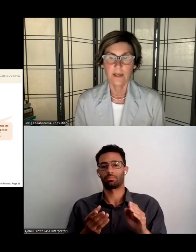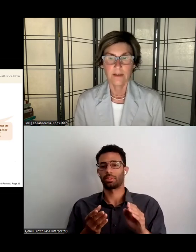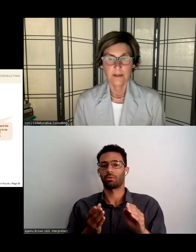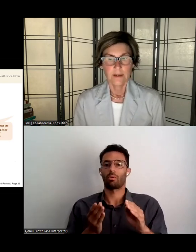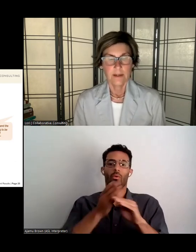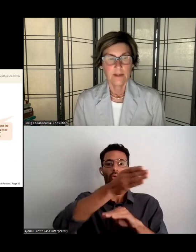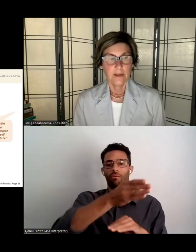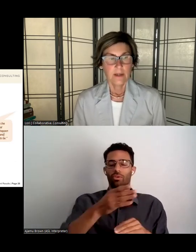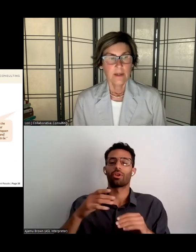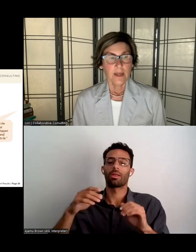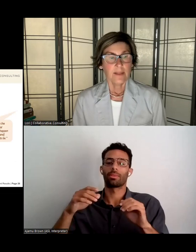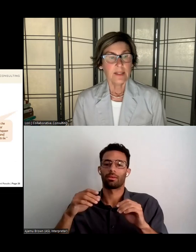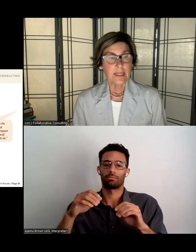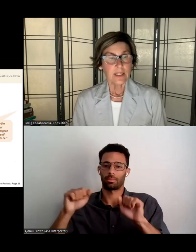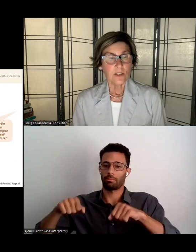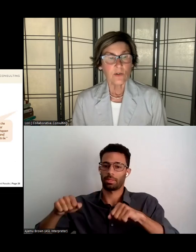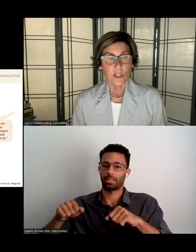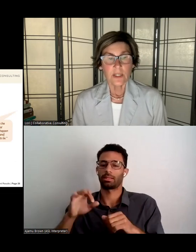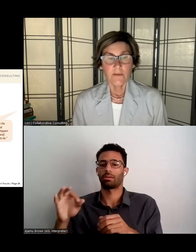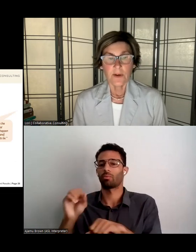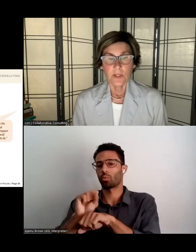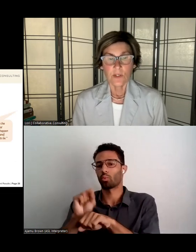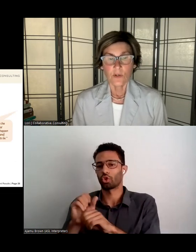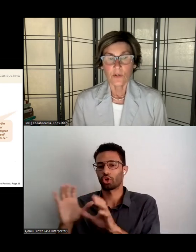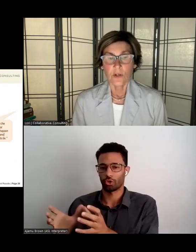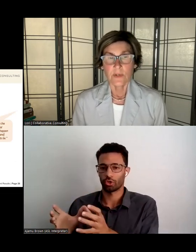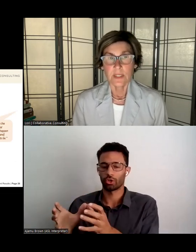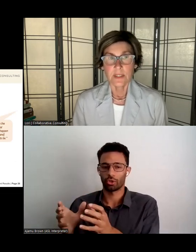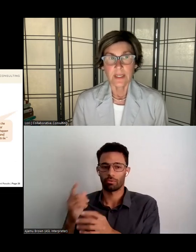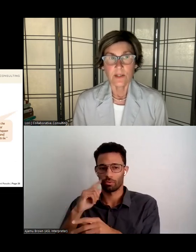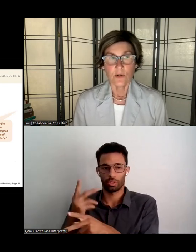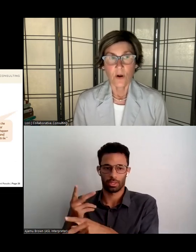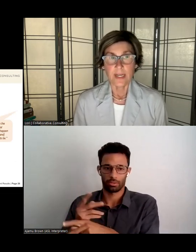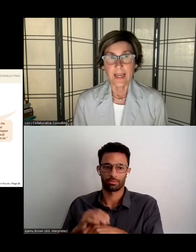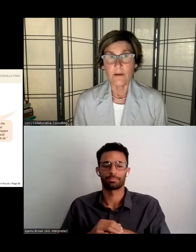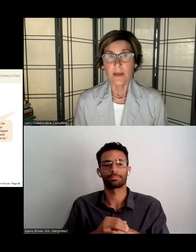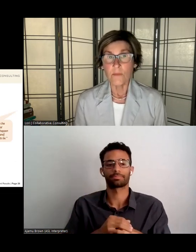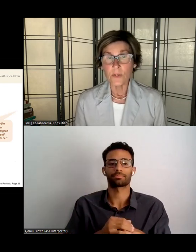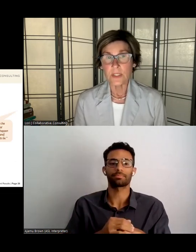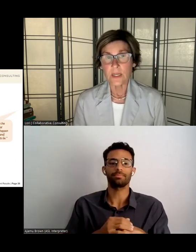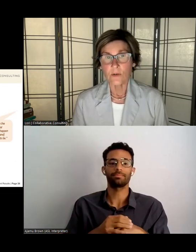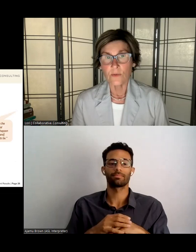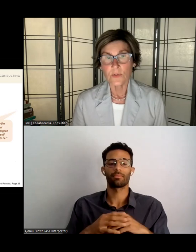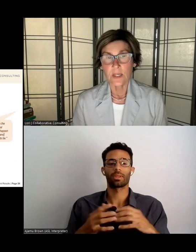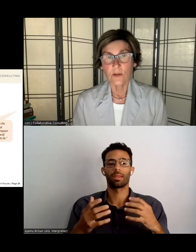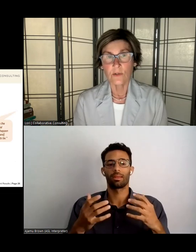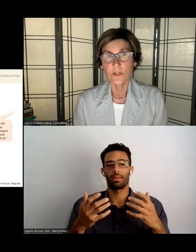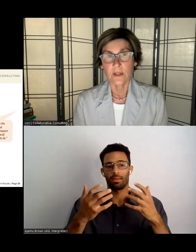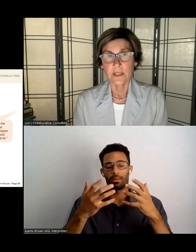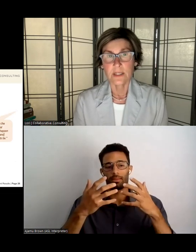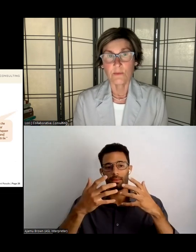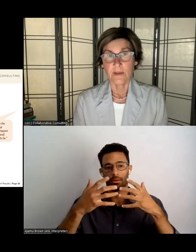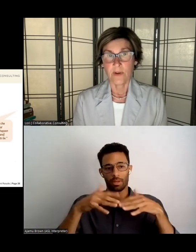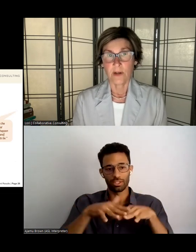workforce. And then the integration of health and social services is growing. And most stakeholders